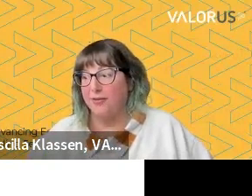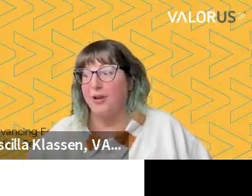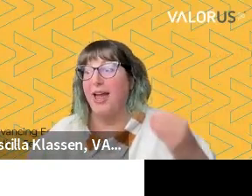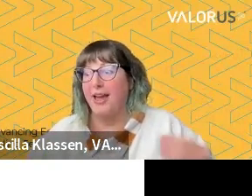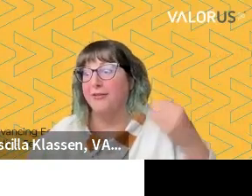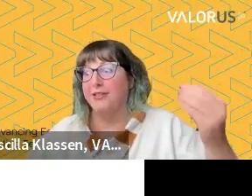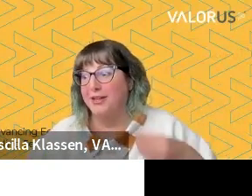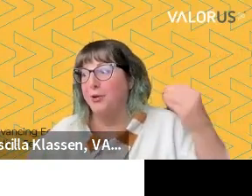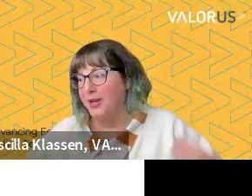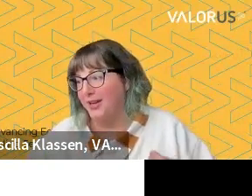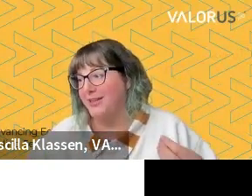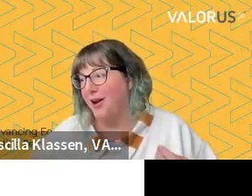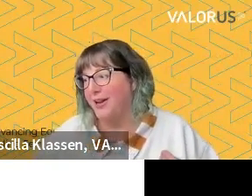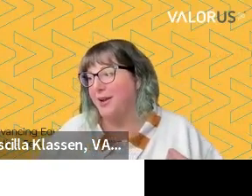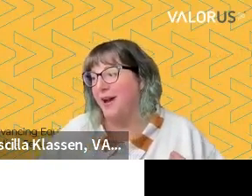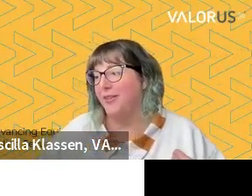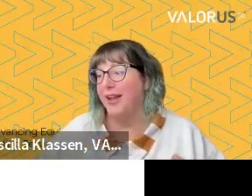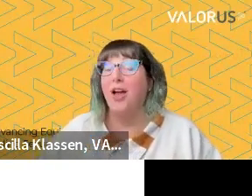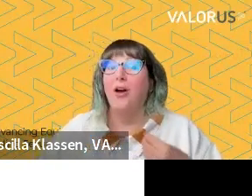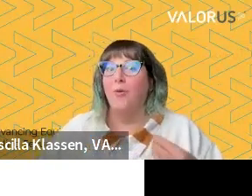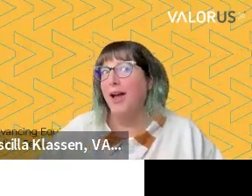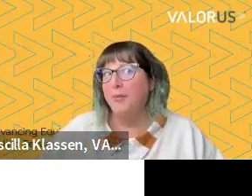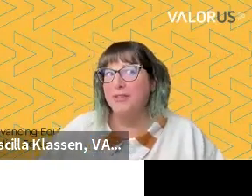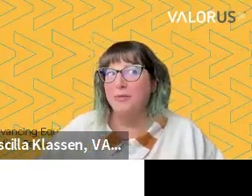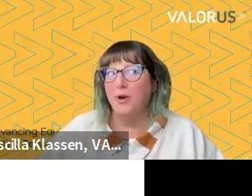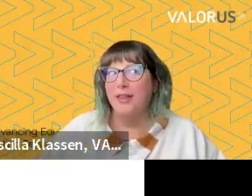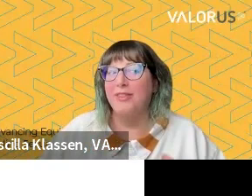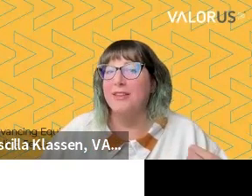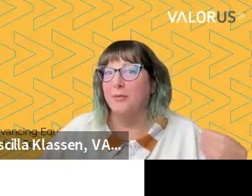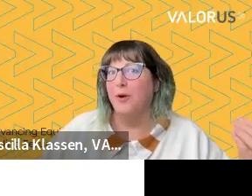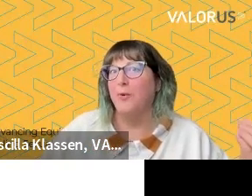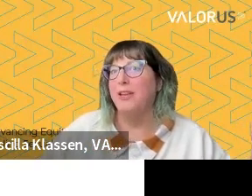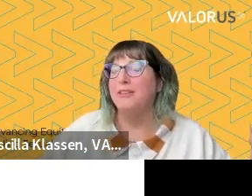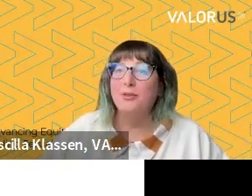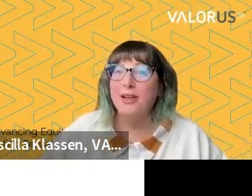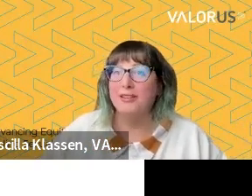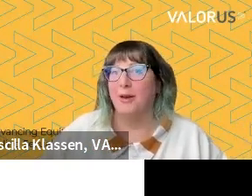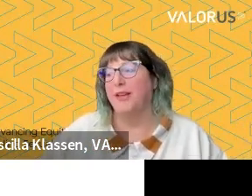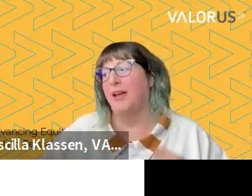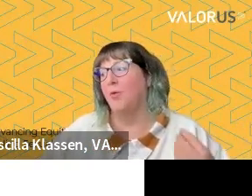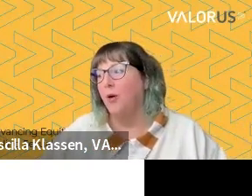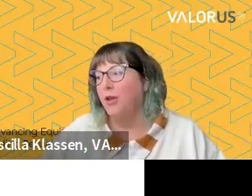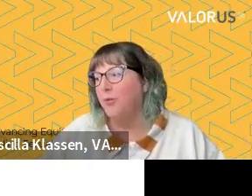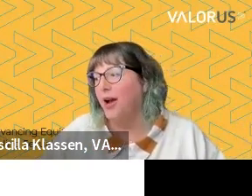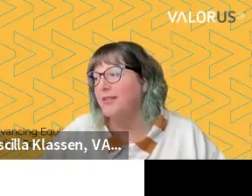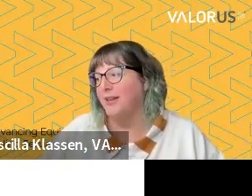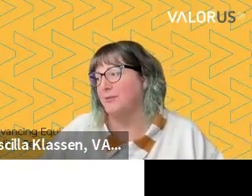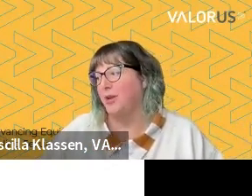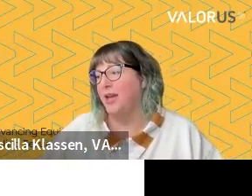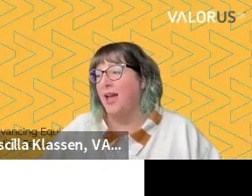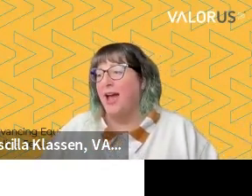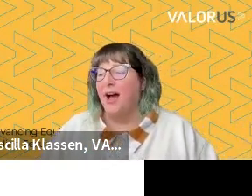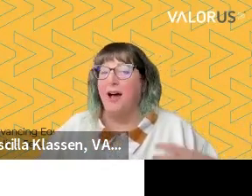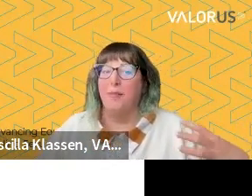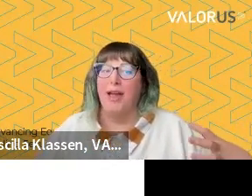ARC of California every single week and talking about like, what happens when we disagree on something? Like, what will our